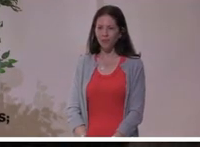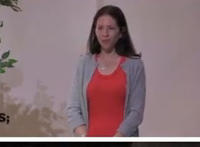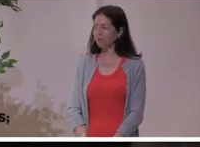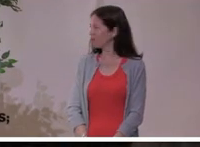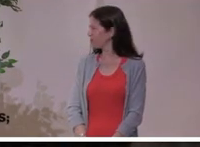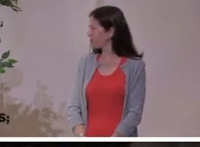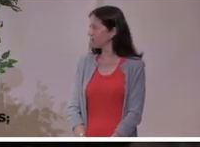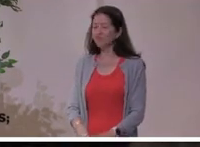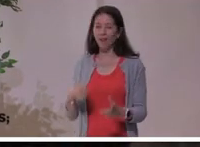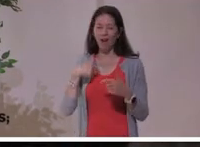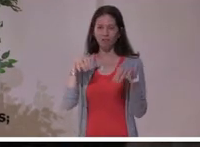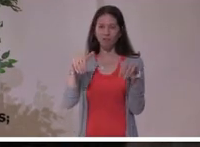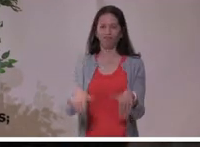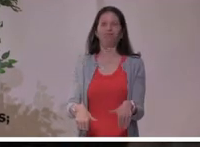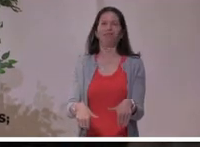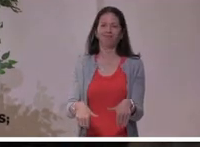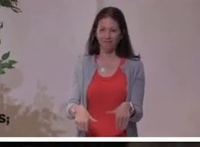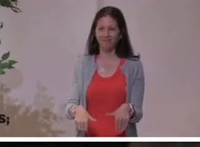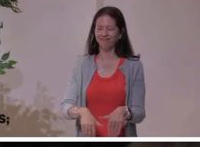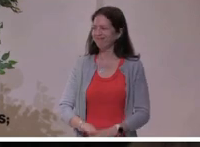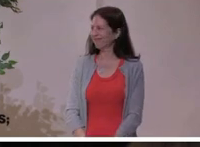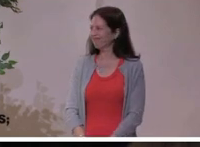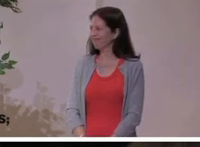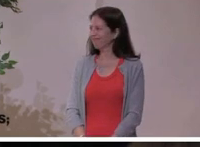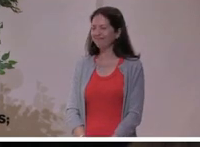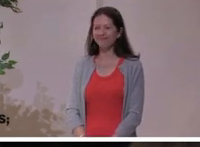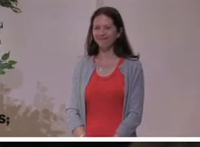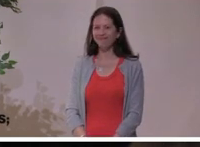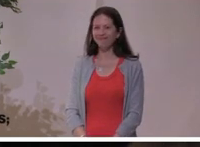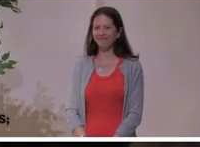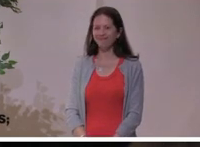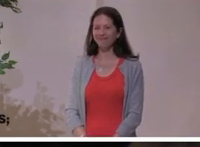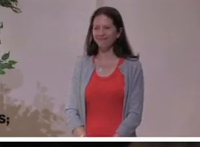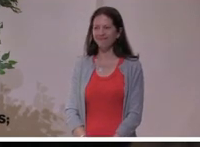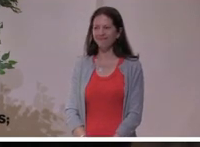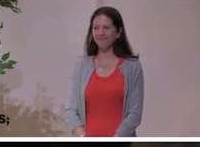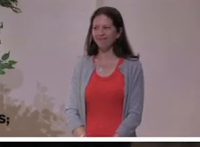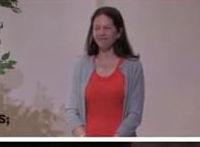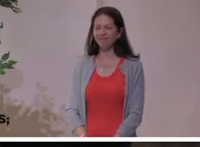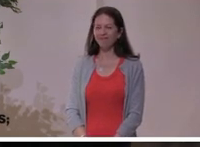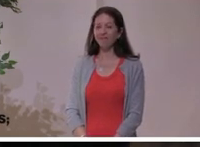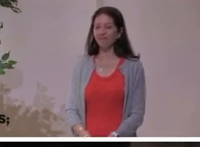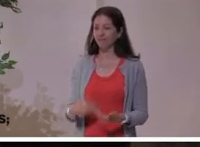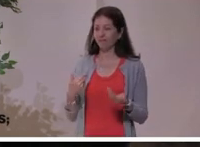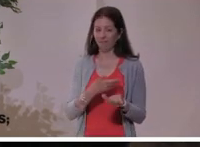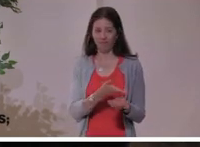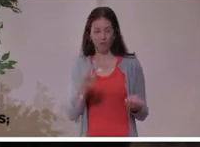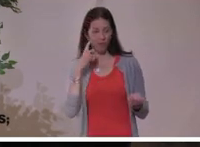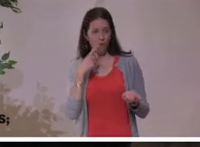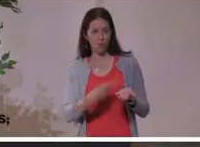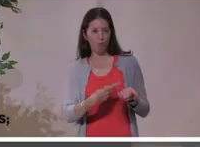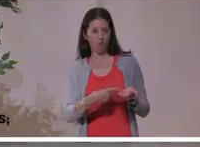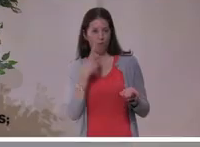Darling, I'm speechless. All right, this is for us in the discussion as a whole of us on stage. So let's give us a reaction about